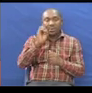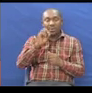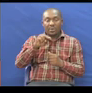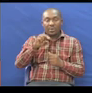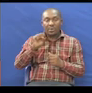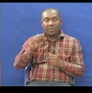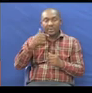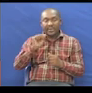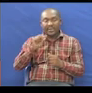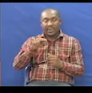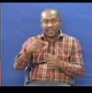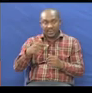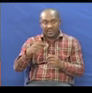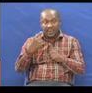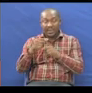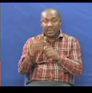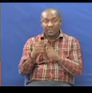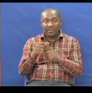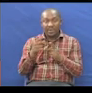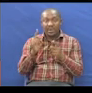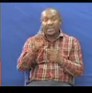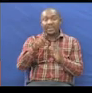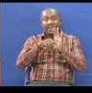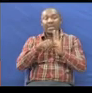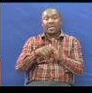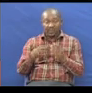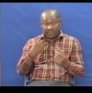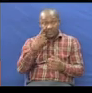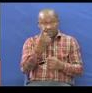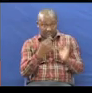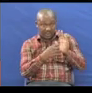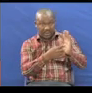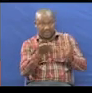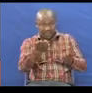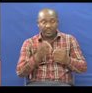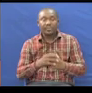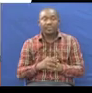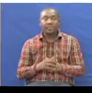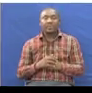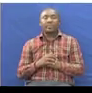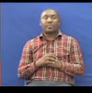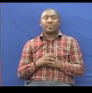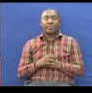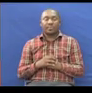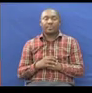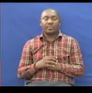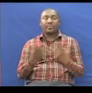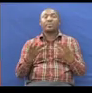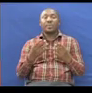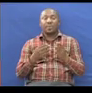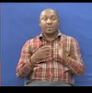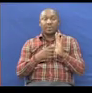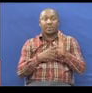example whose constant term is negative. Grabbing this one here. Oh, example